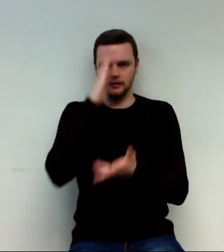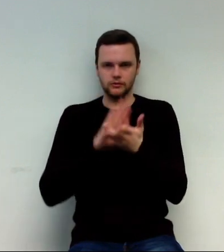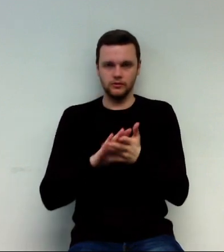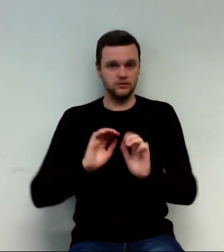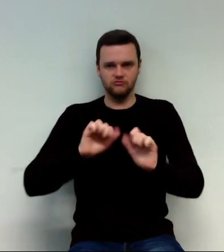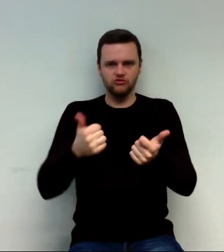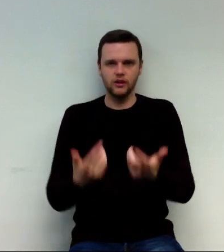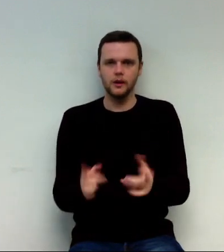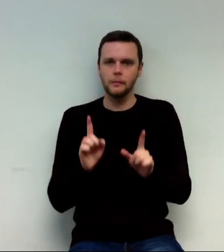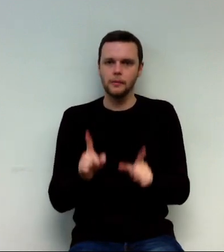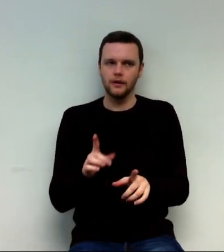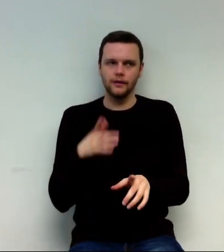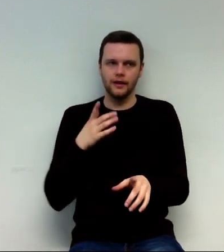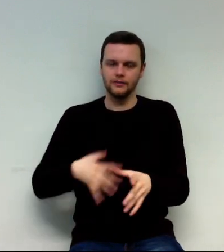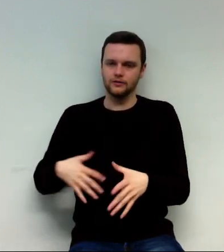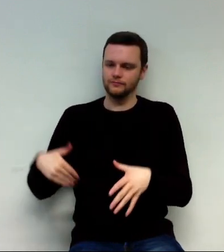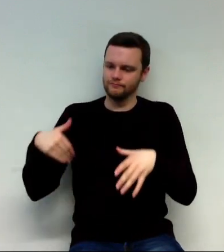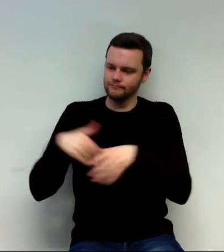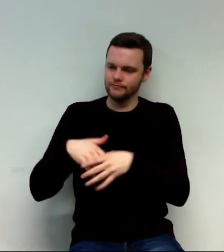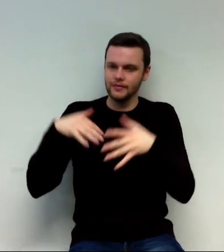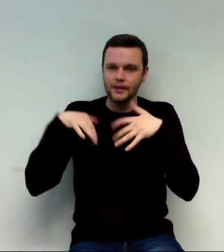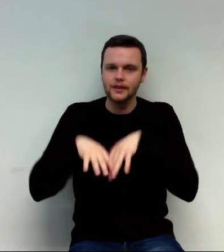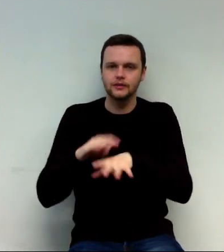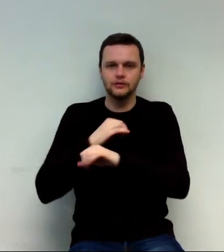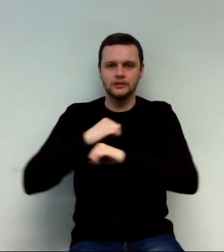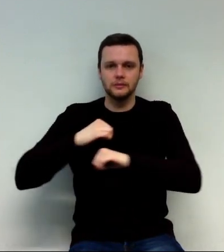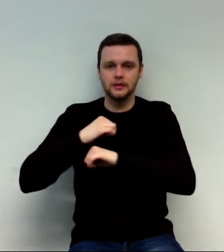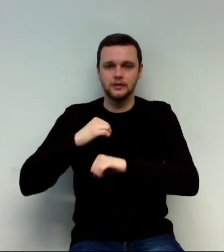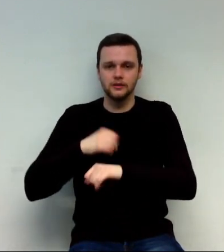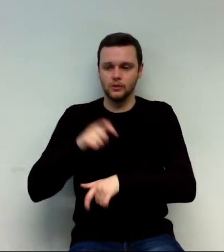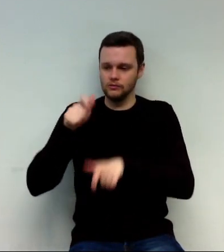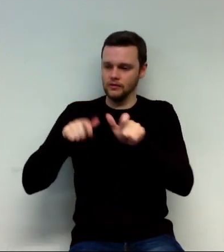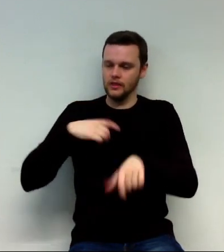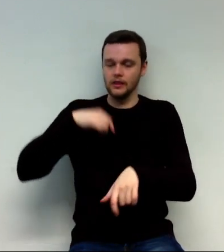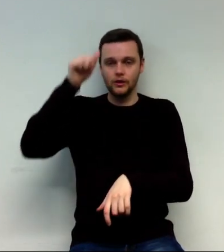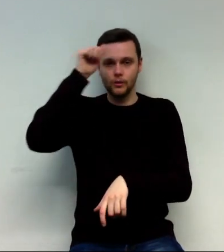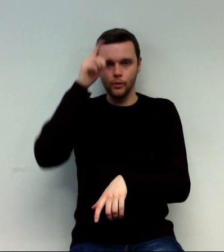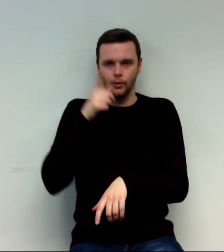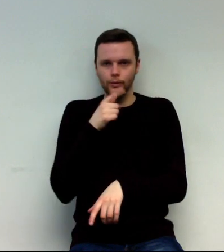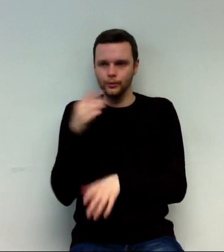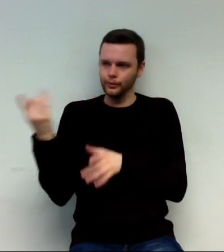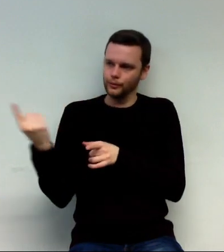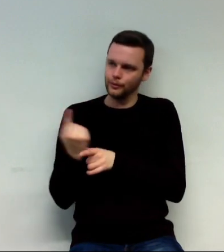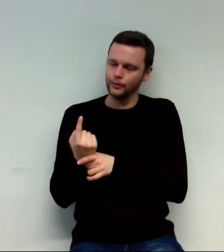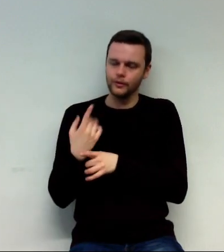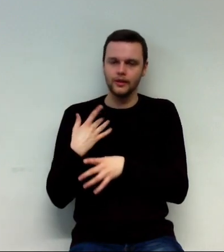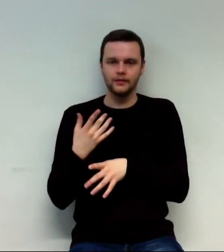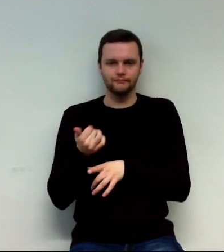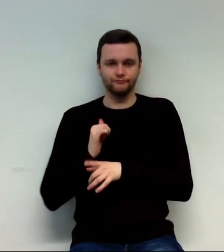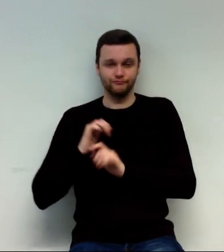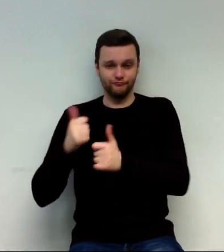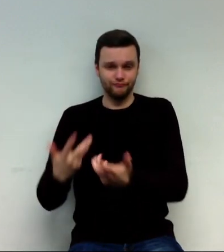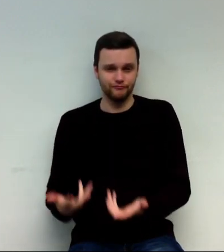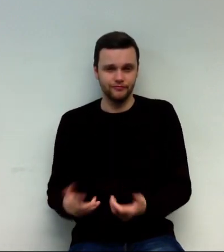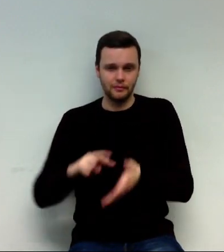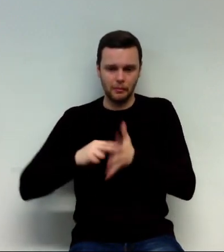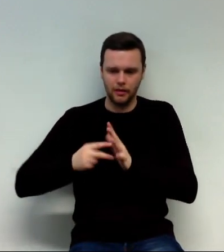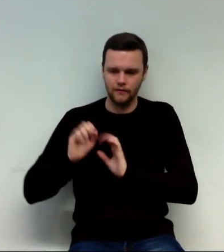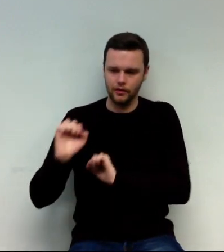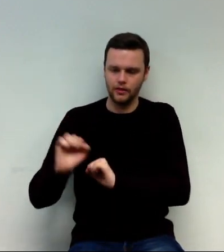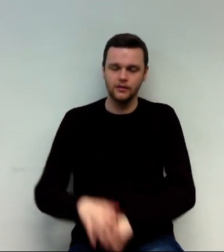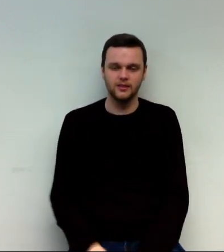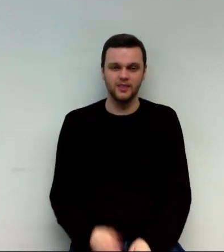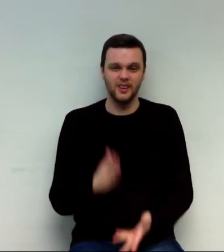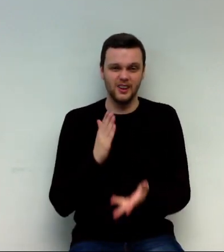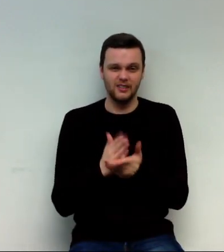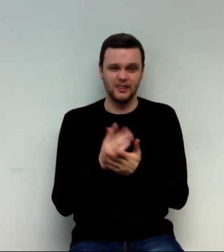brilliant, but they have to get into your space. So if your venue knows who to expect, they can make some adaptations as well. And that piece of advice is pretty universal across your